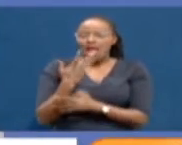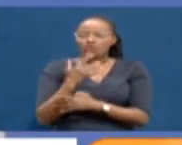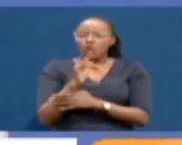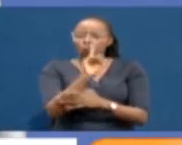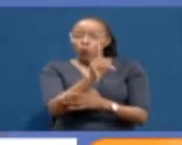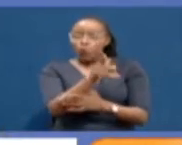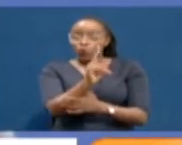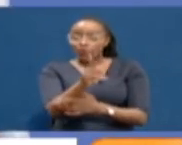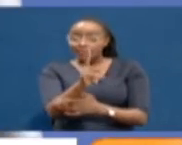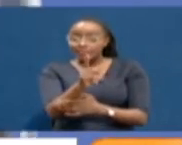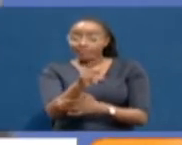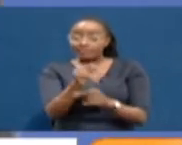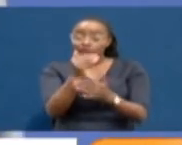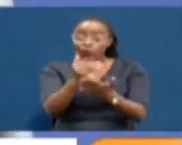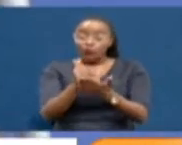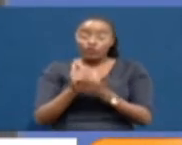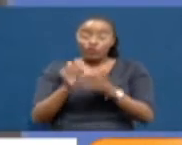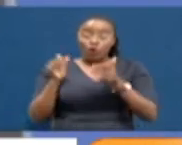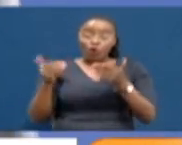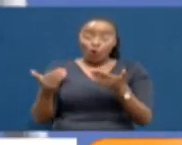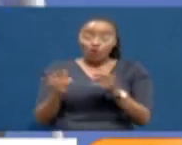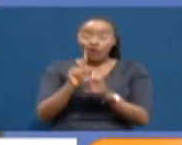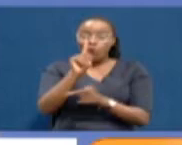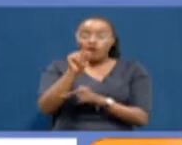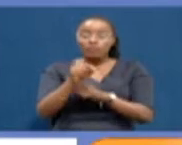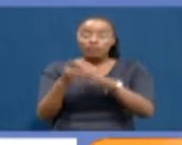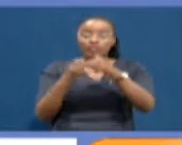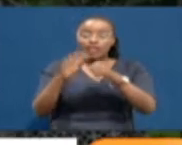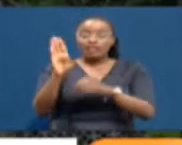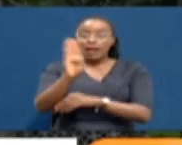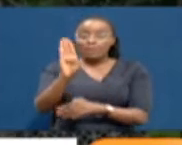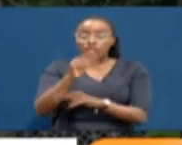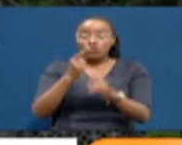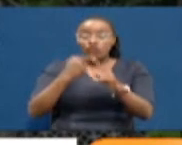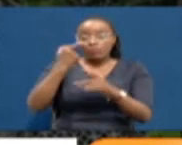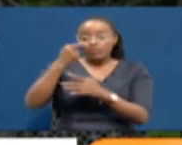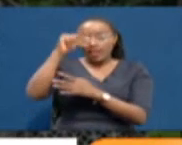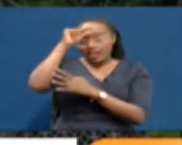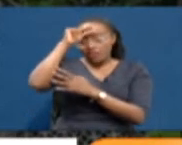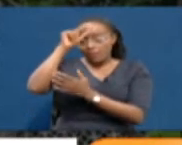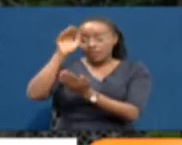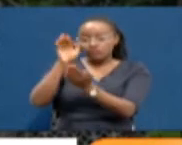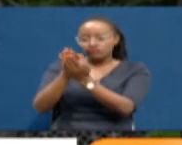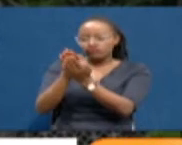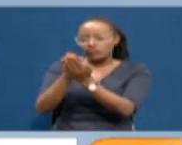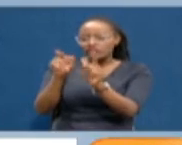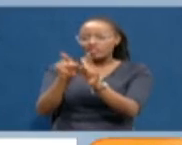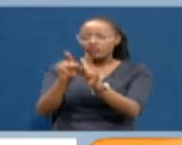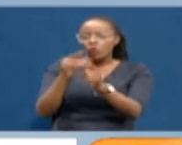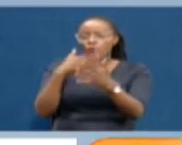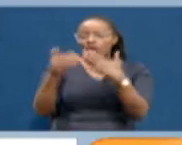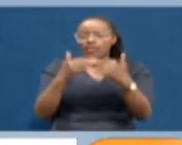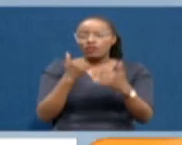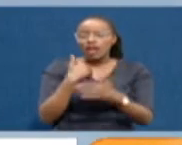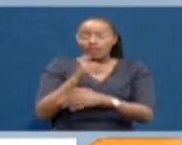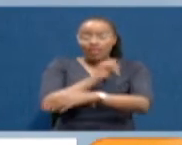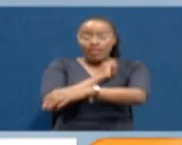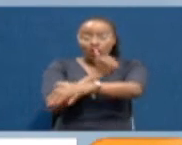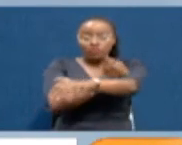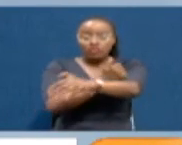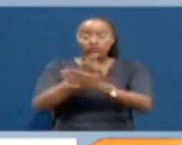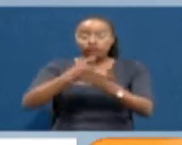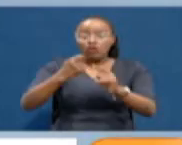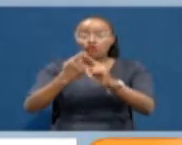on neither the drawing of an estimated 1.8 billion shillings from the government coffers without the corresponding authorization